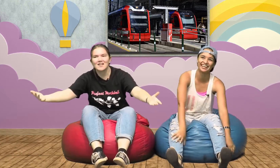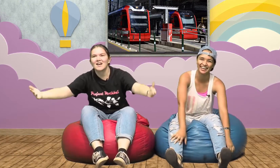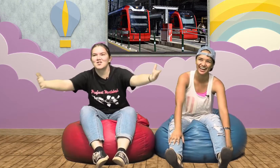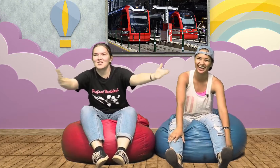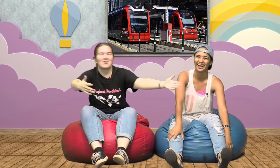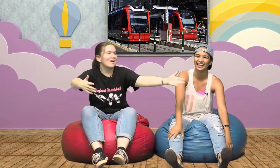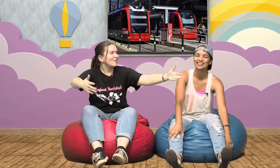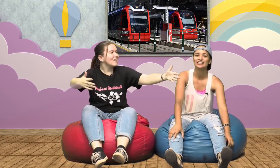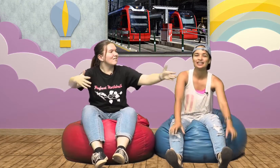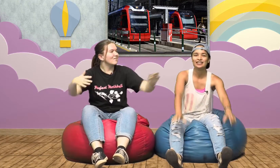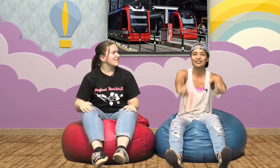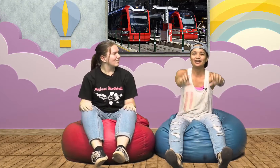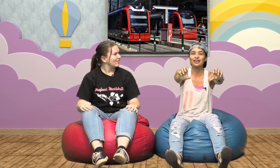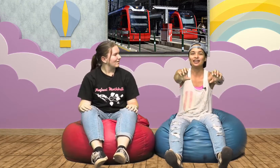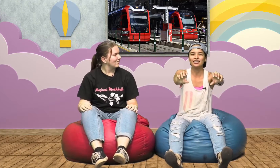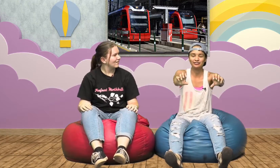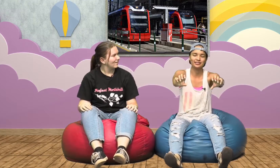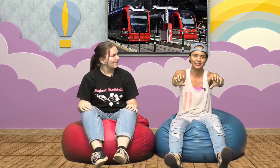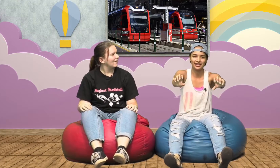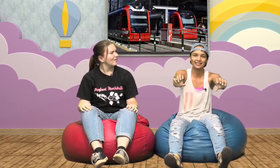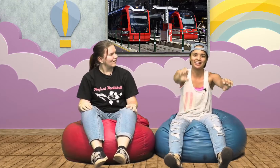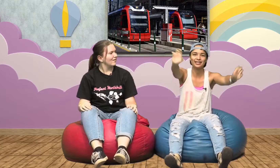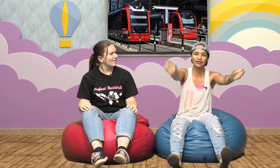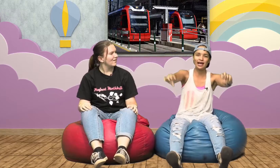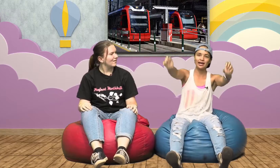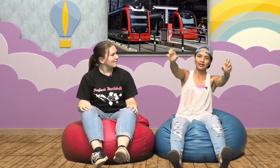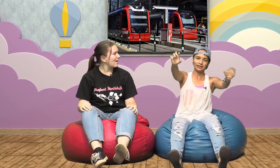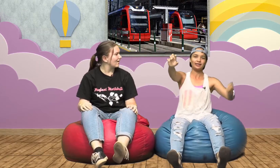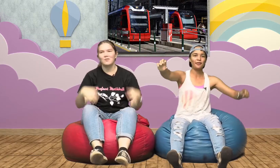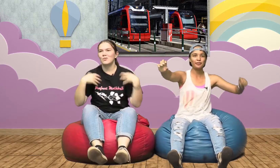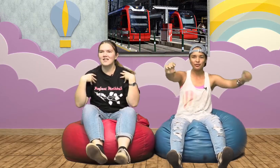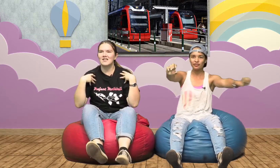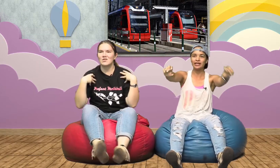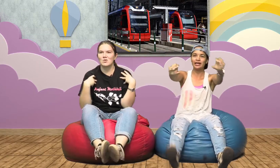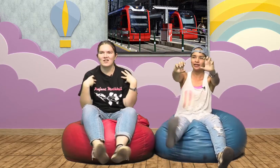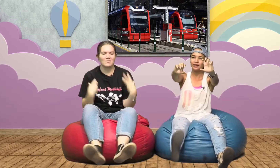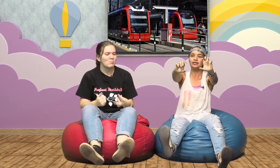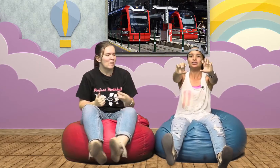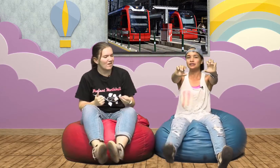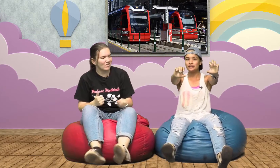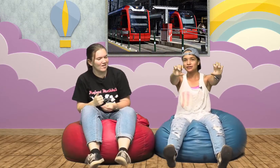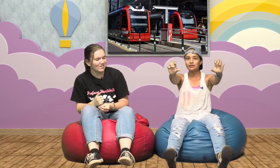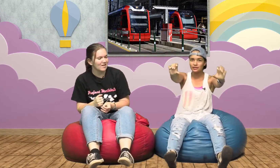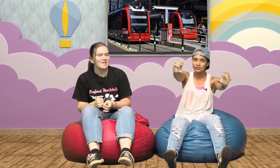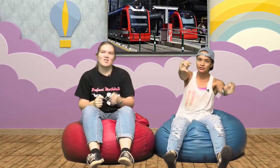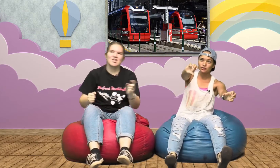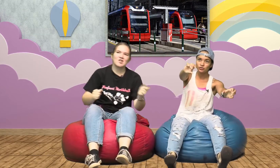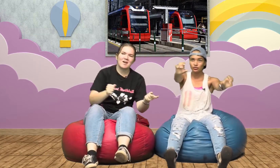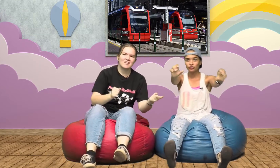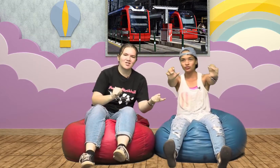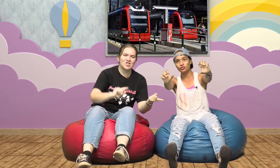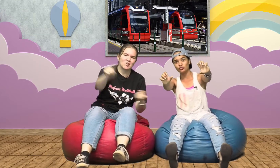Woo! See? So now the cow lives. Now the car lives another day. Okay. Yeah, Now and we we move live as again. well. Okay.